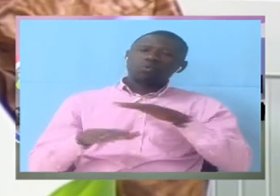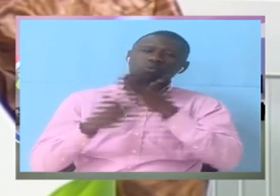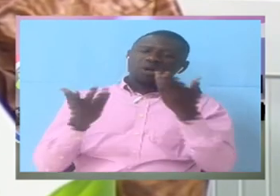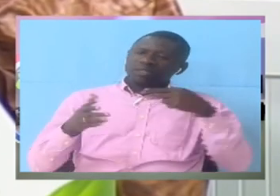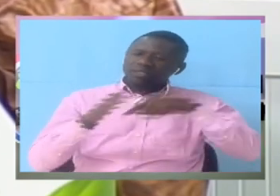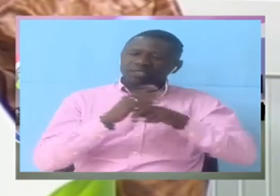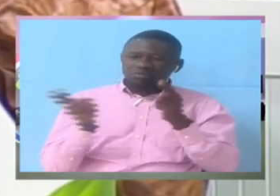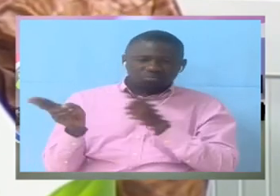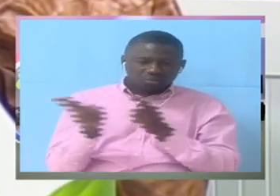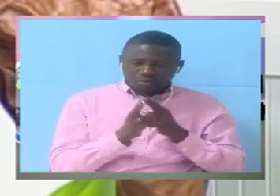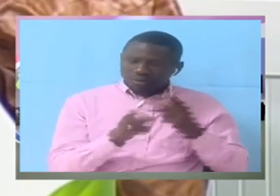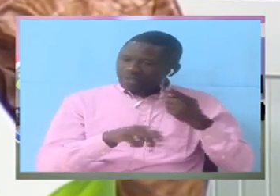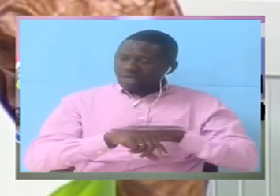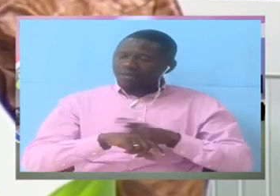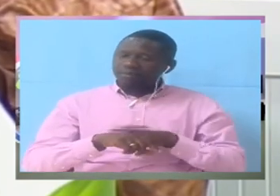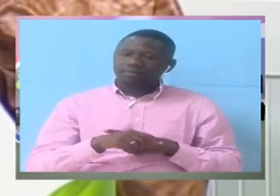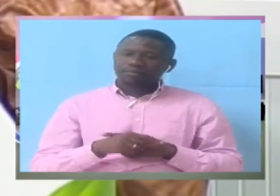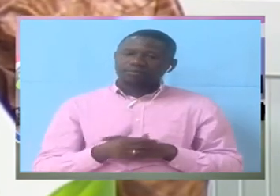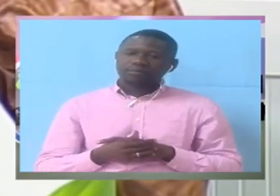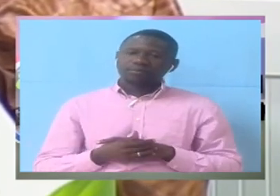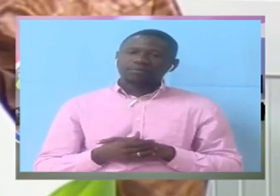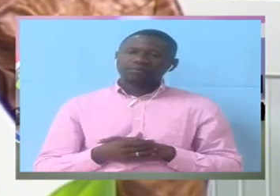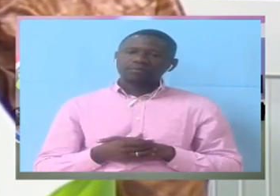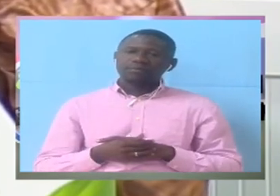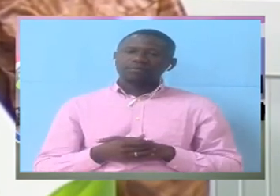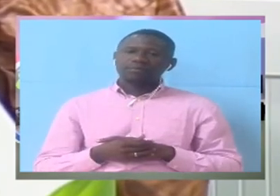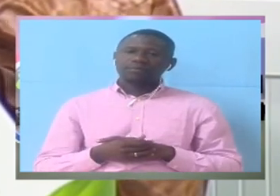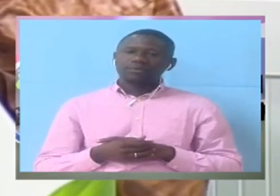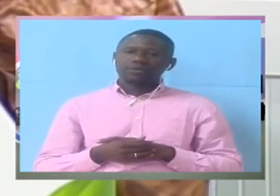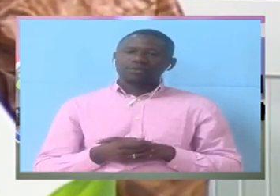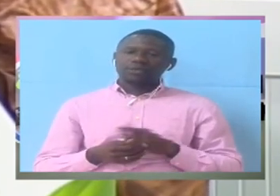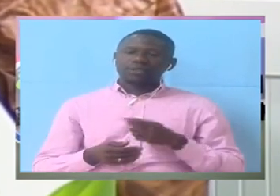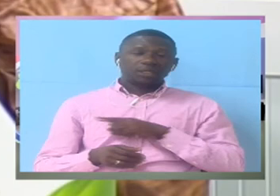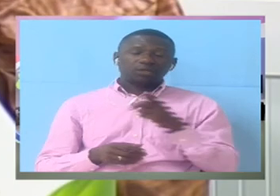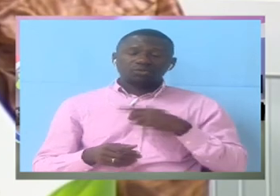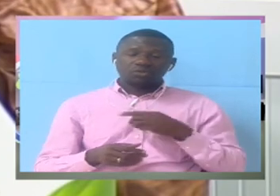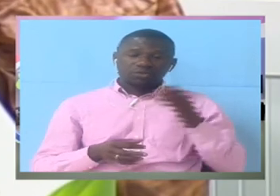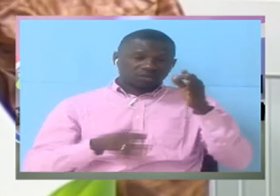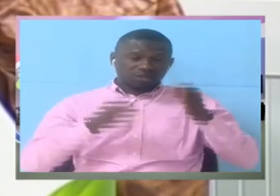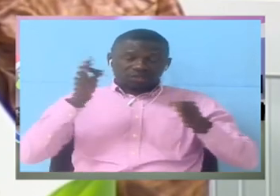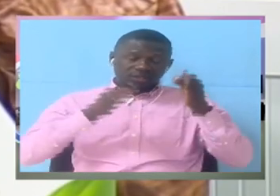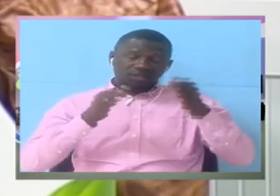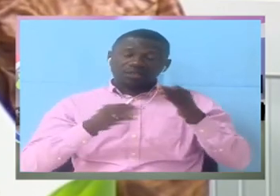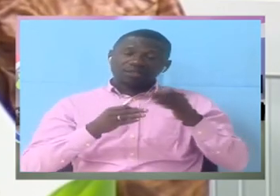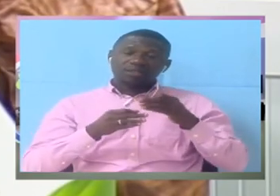Why was it that during the course of the war, they did not do the court,